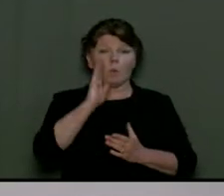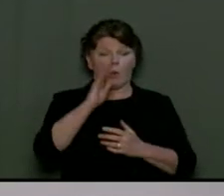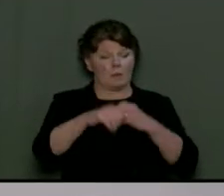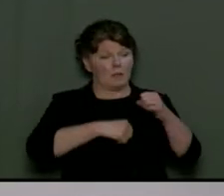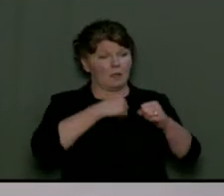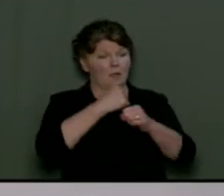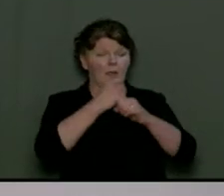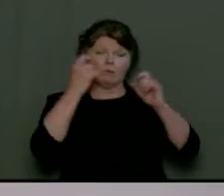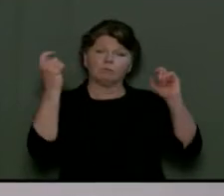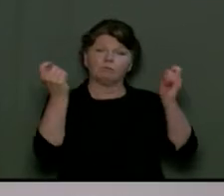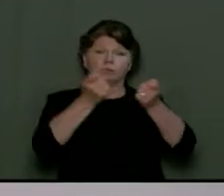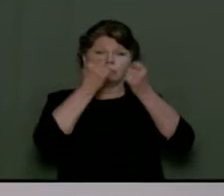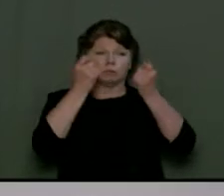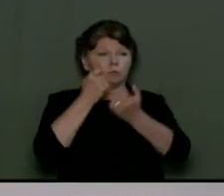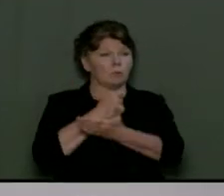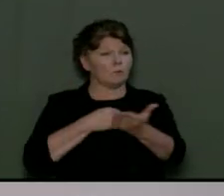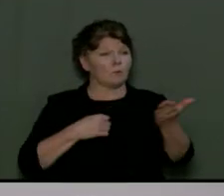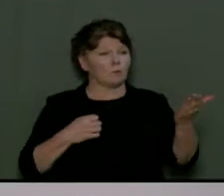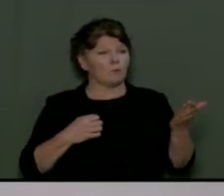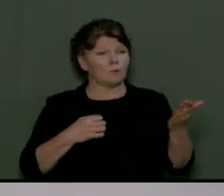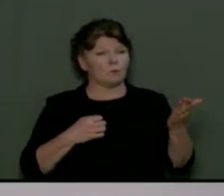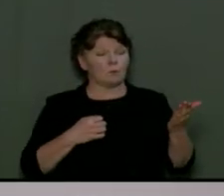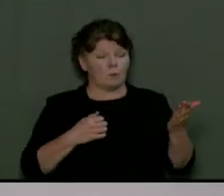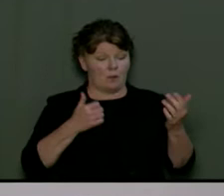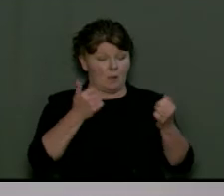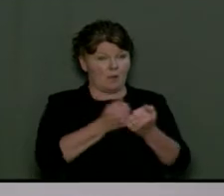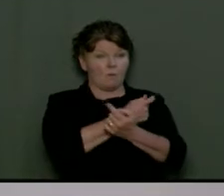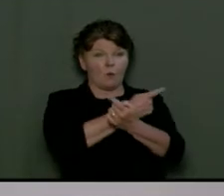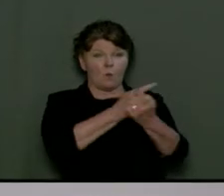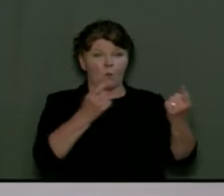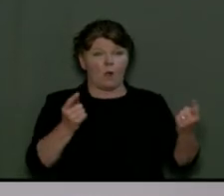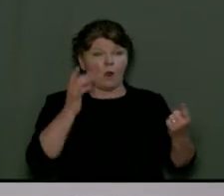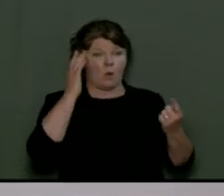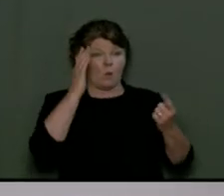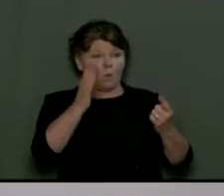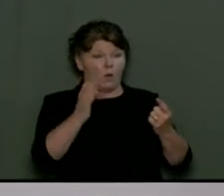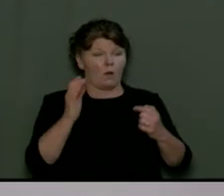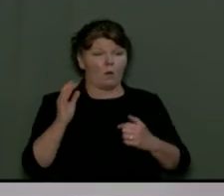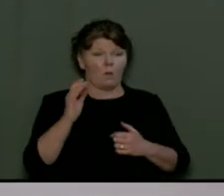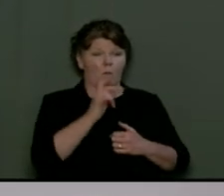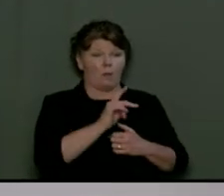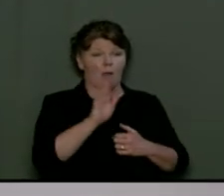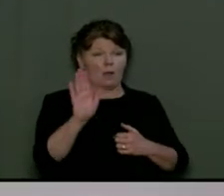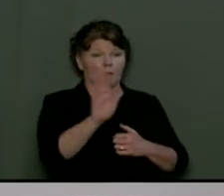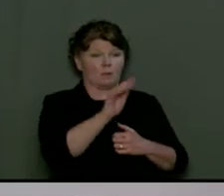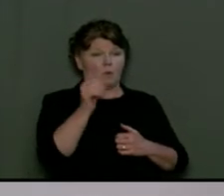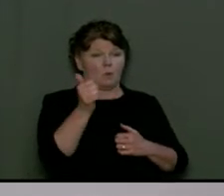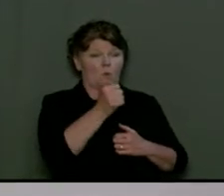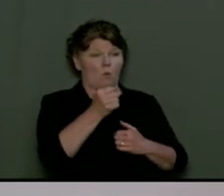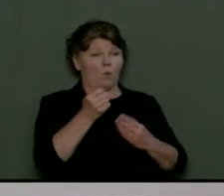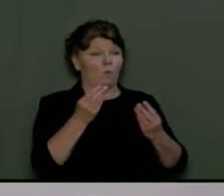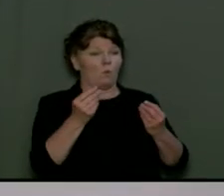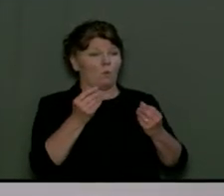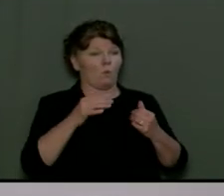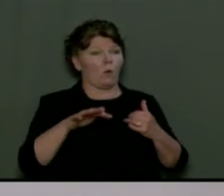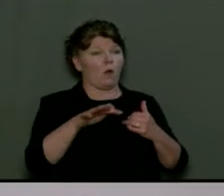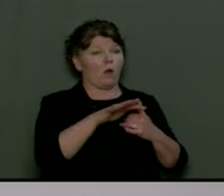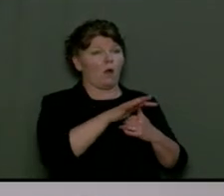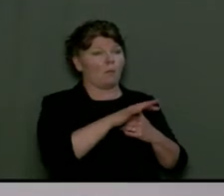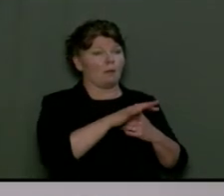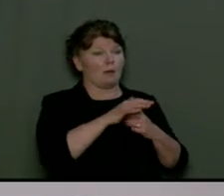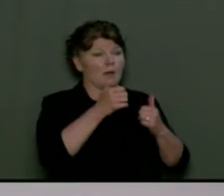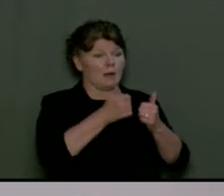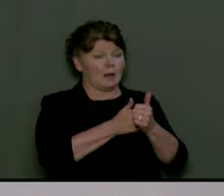of Jubilee for you. Each one of you is to return to his family property, and each to his